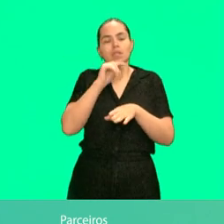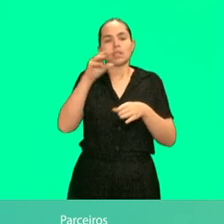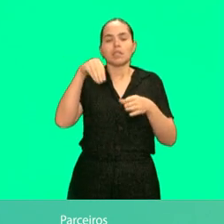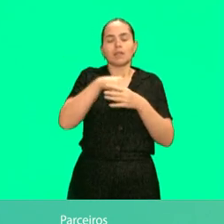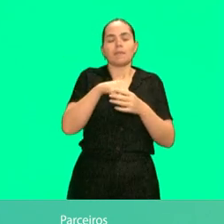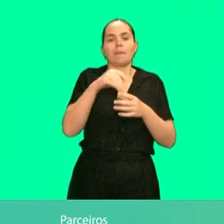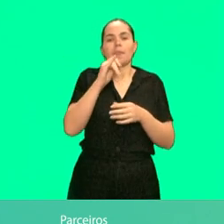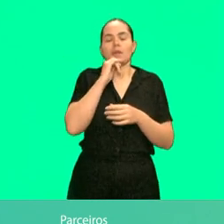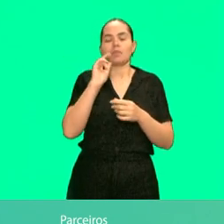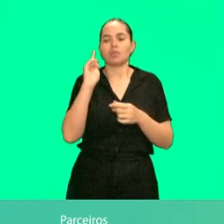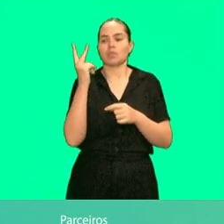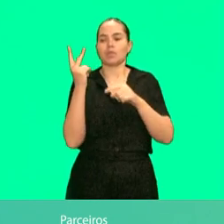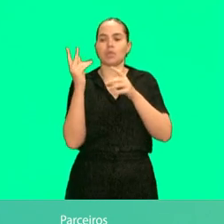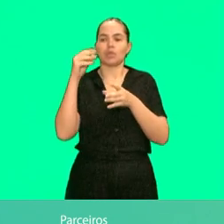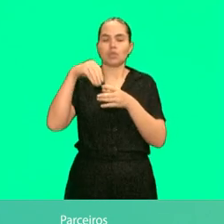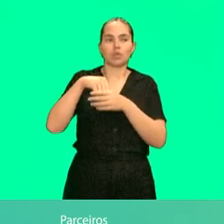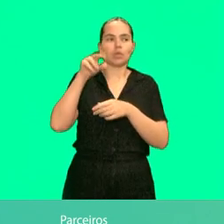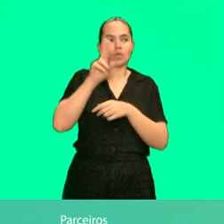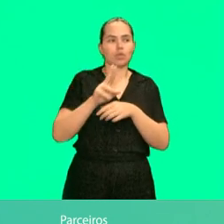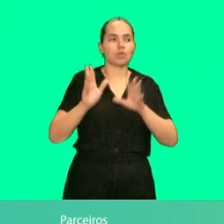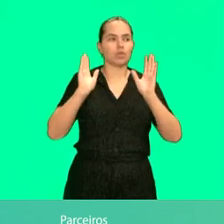automotive